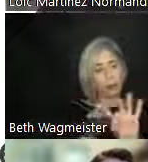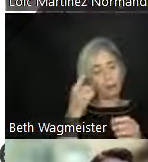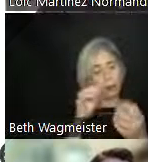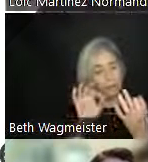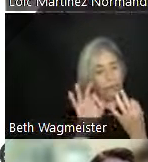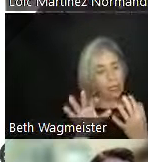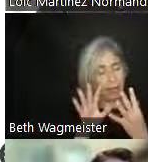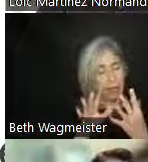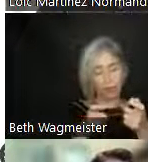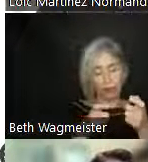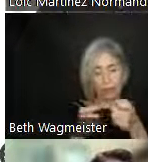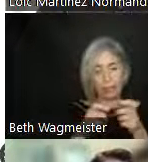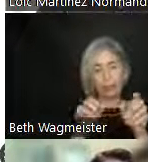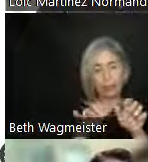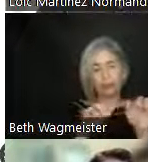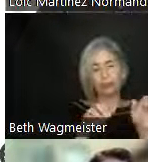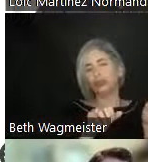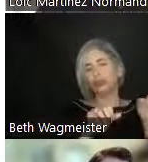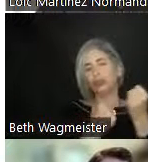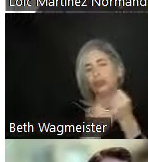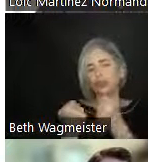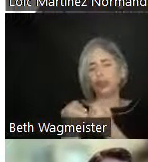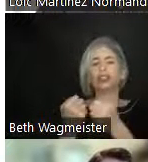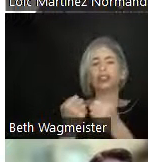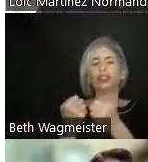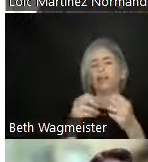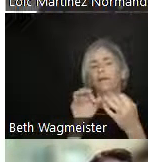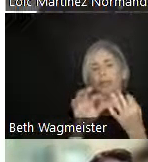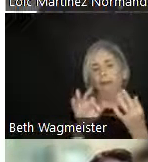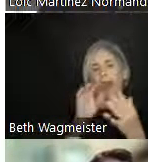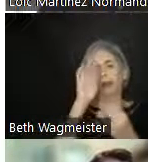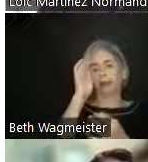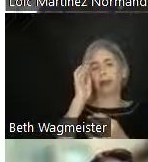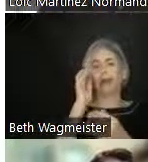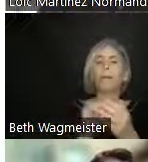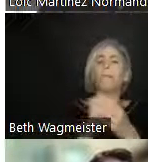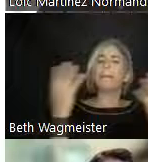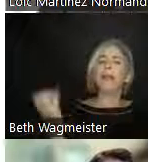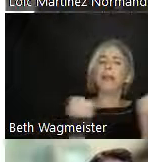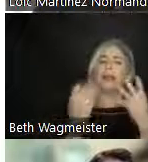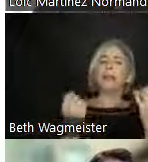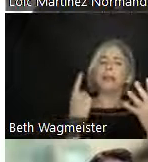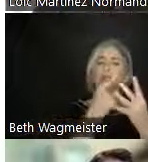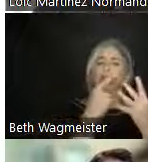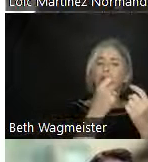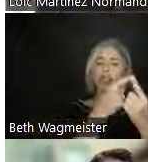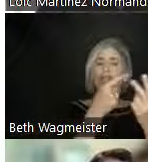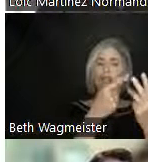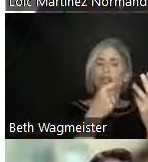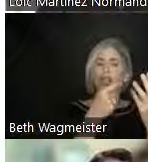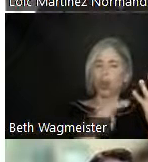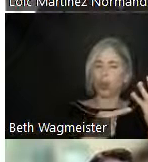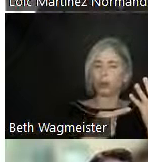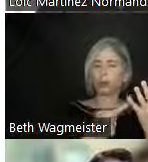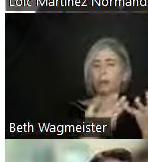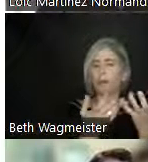sort of a structured feedback process. So we have a bunch of goals, trying to go off and make it transparent,